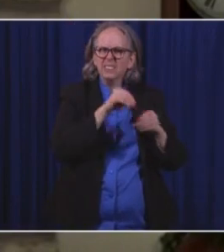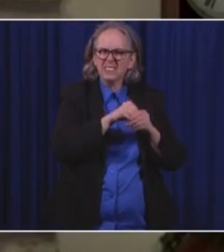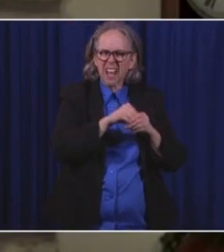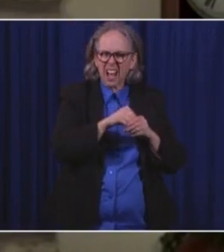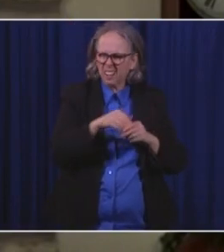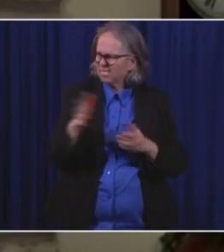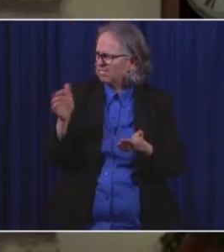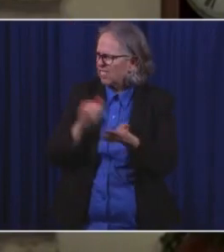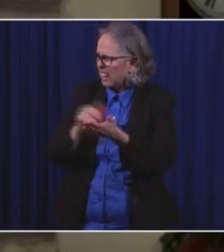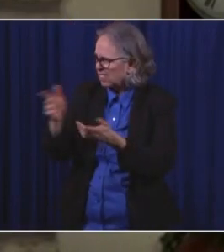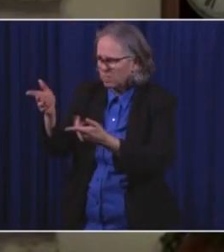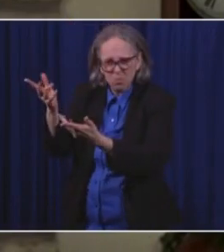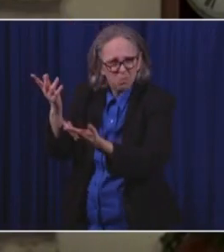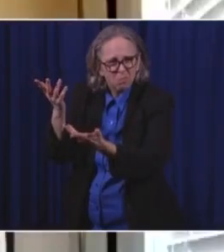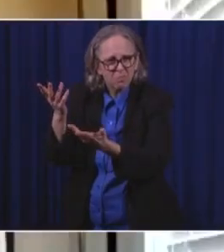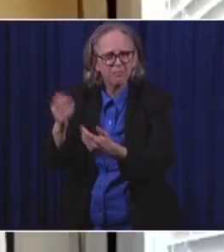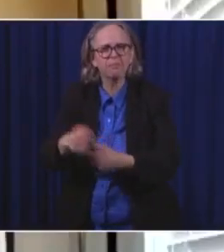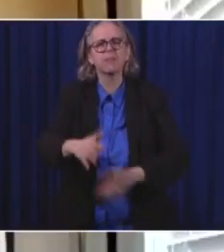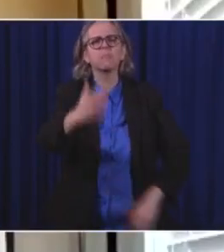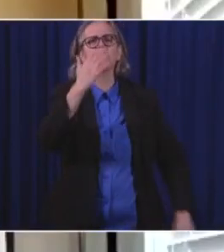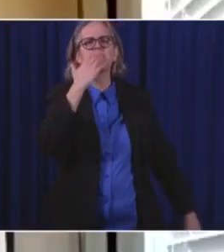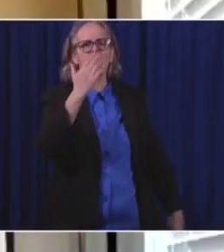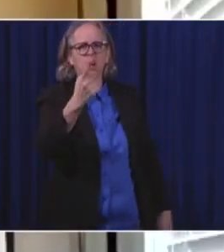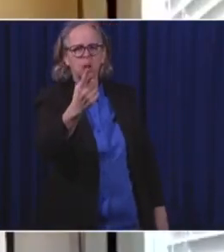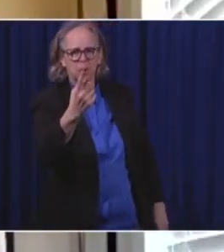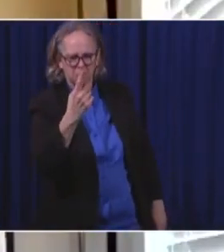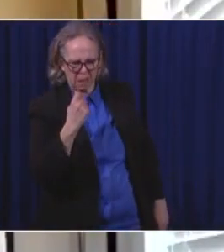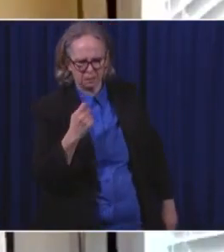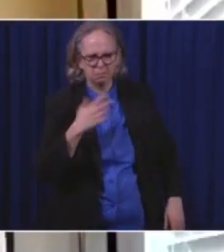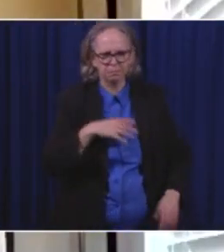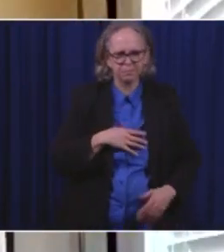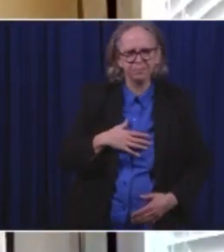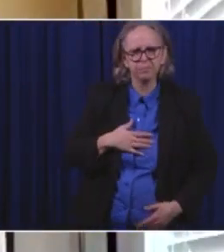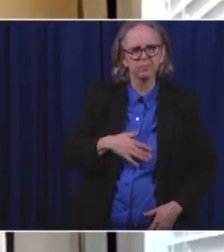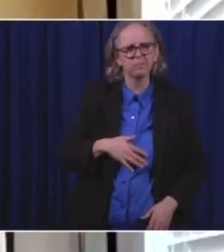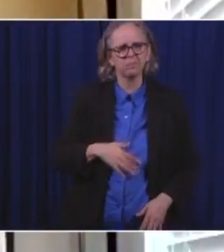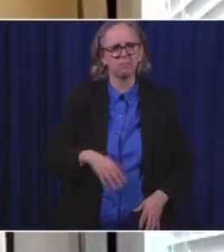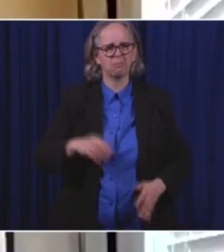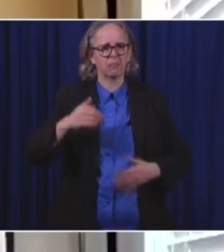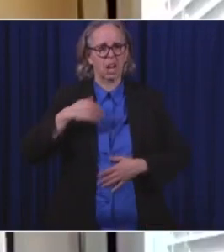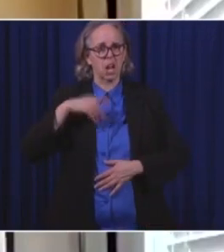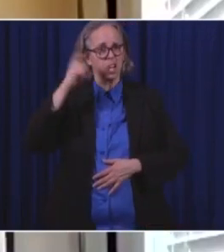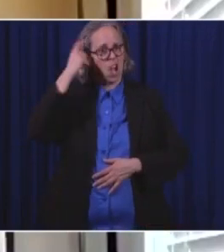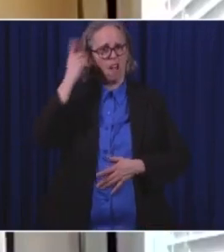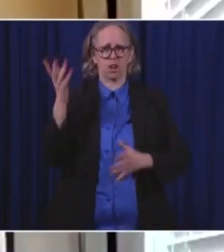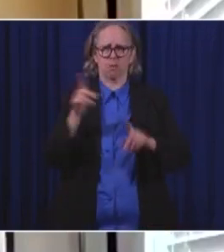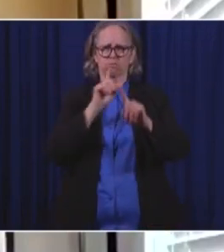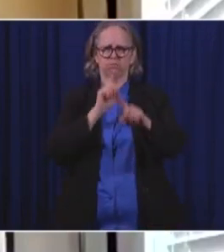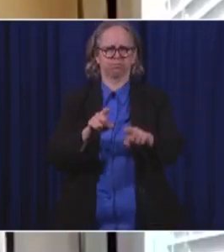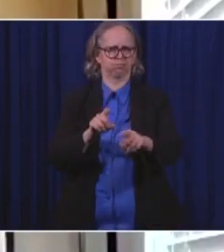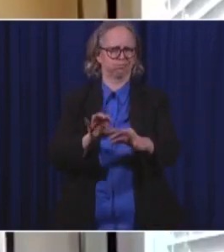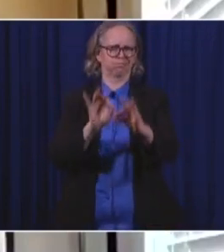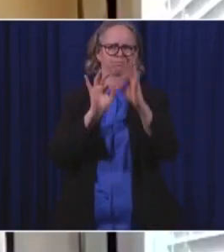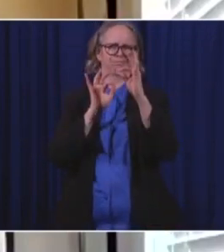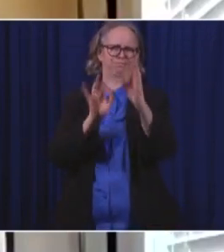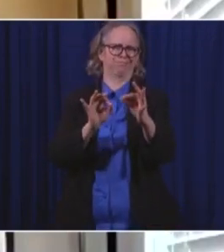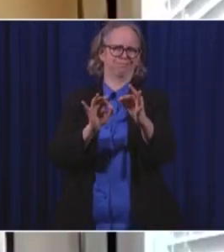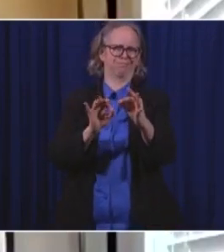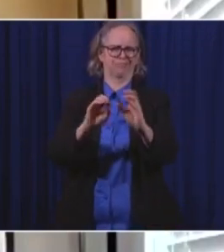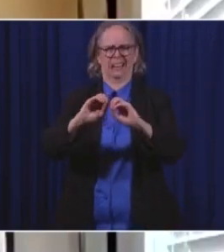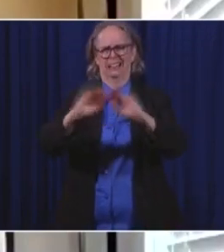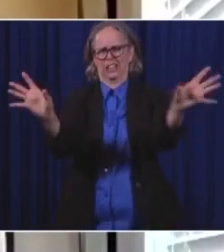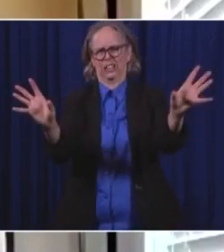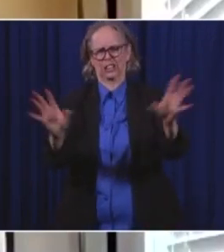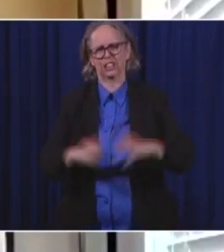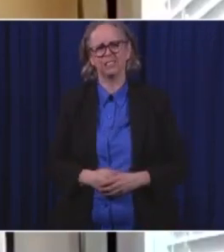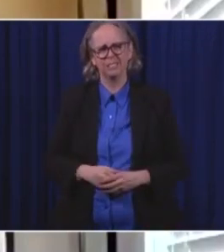you. Thank you, Governor. Actually, I think the Governor answered the question extremely well. The one additional point